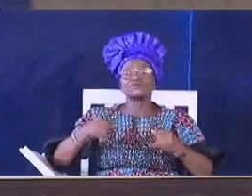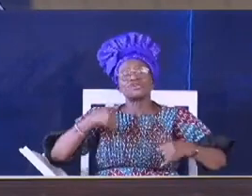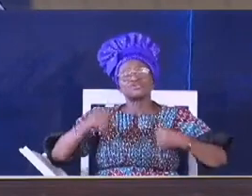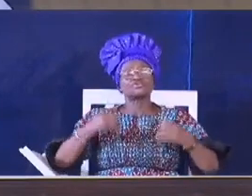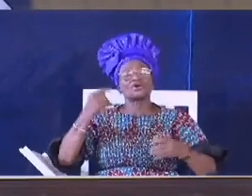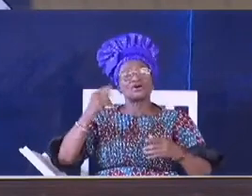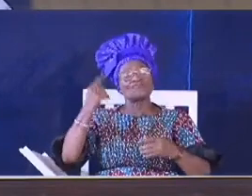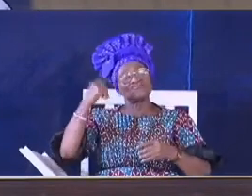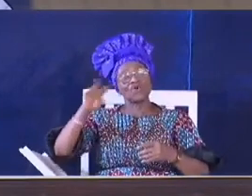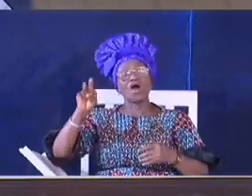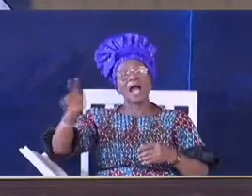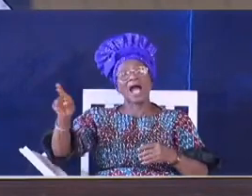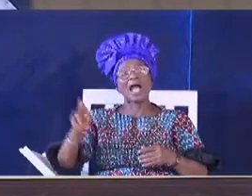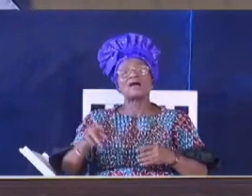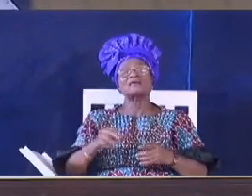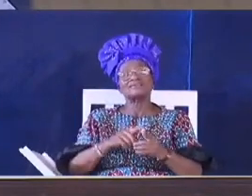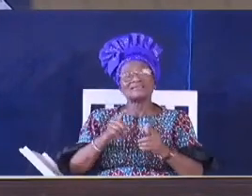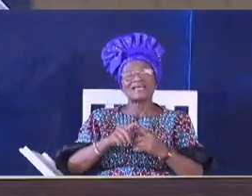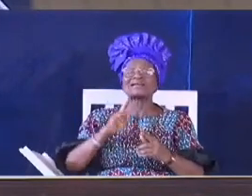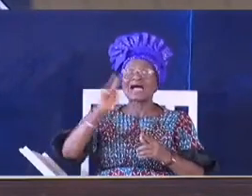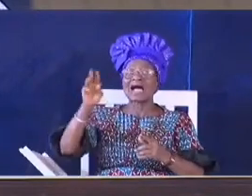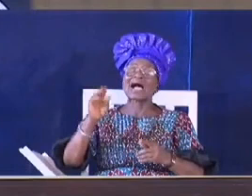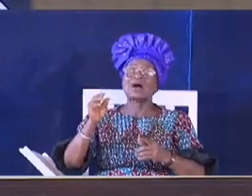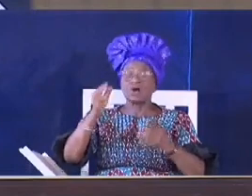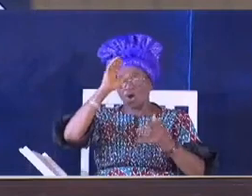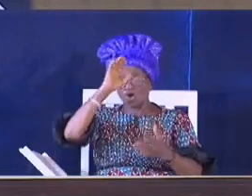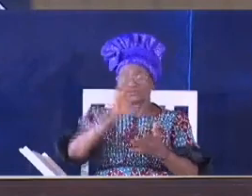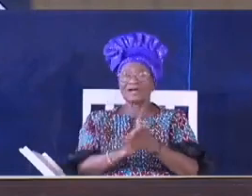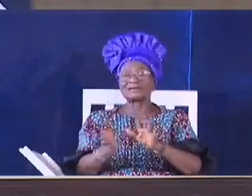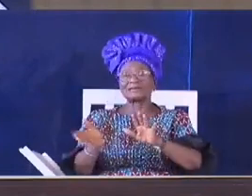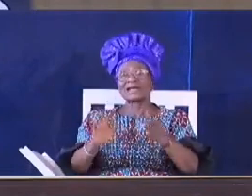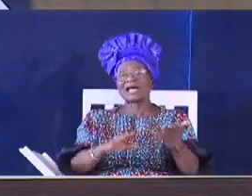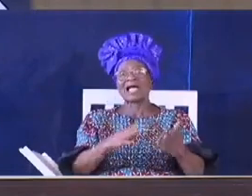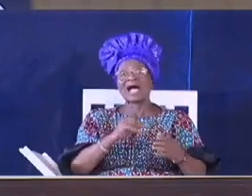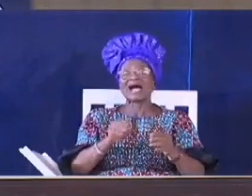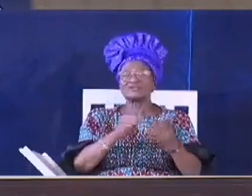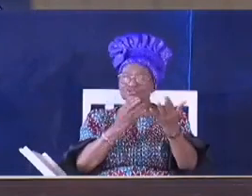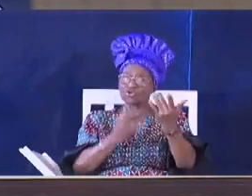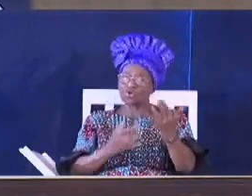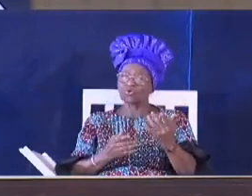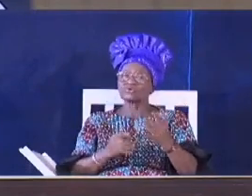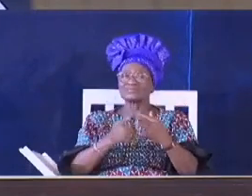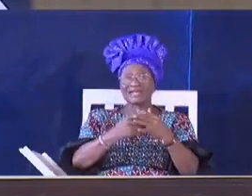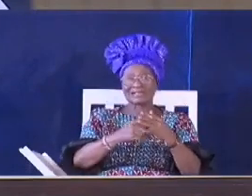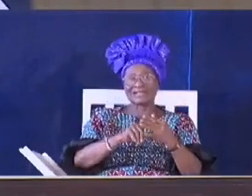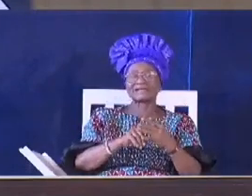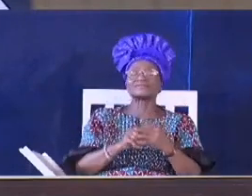But then the husband died. And sorrow began.